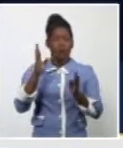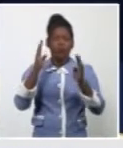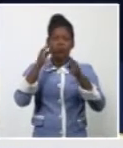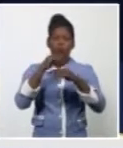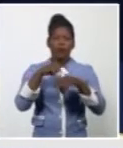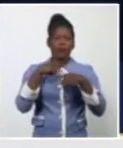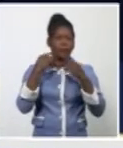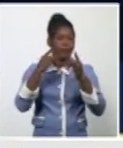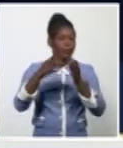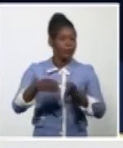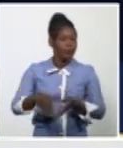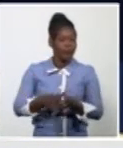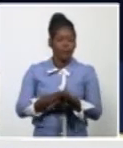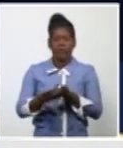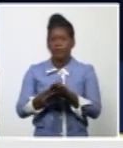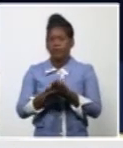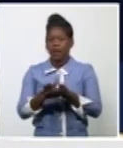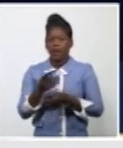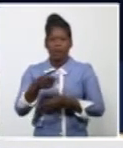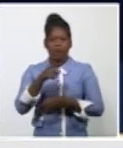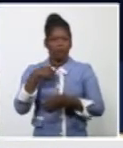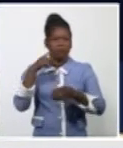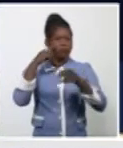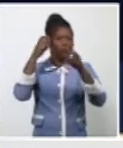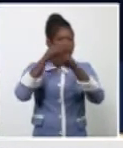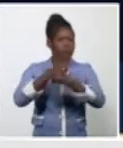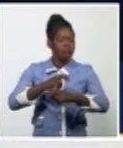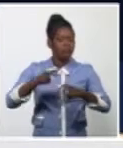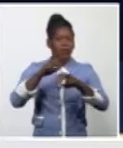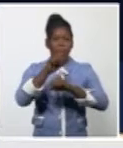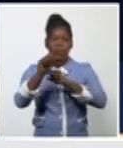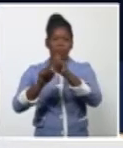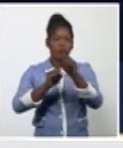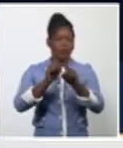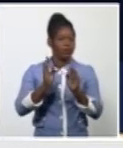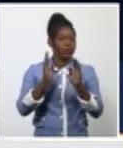information provided by the World Health Organization.